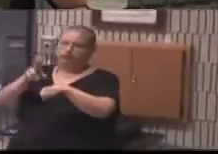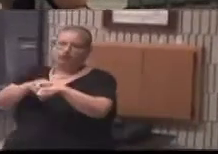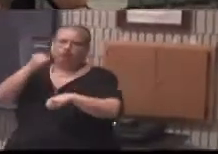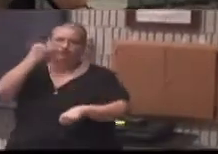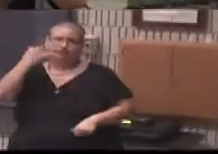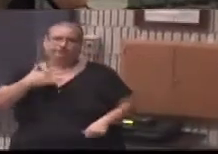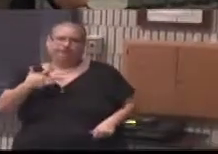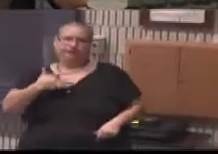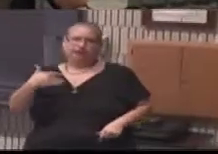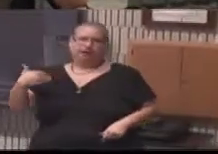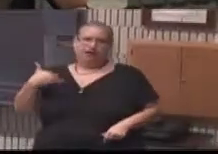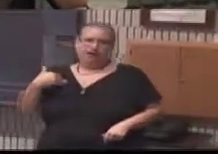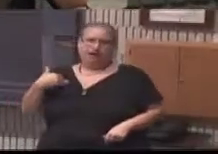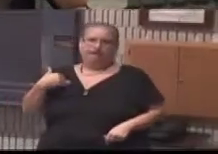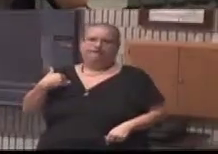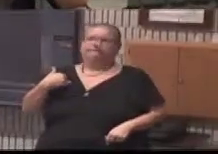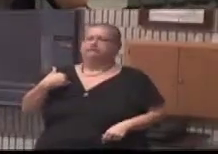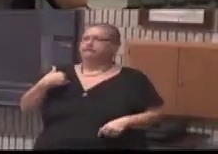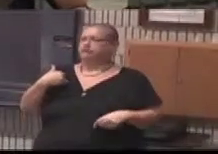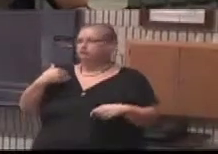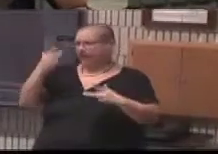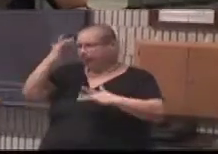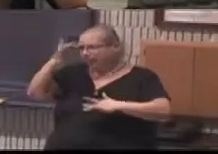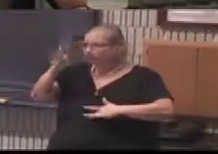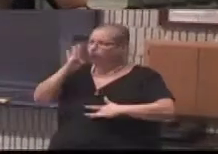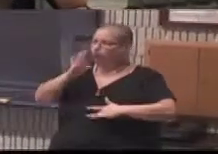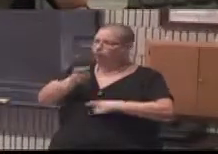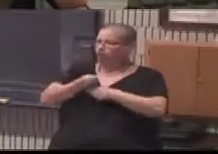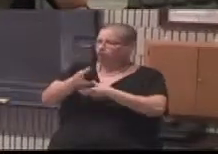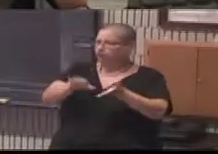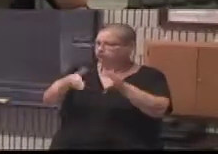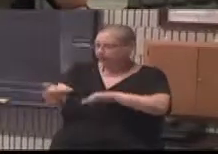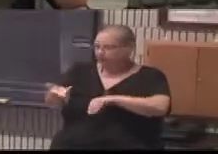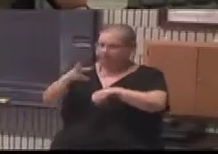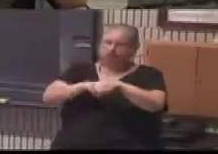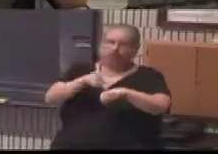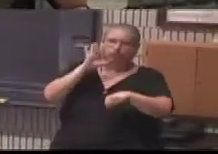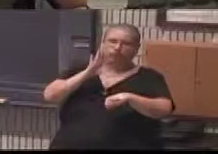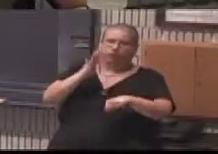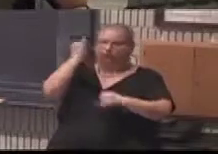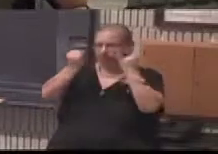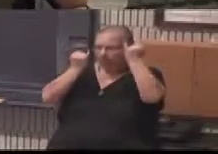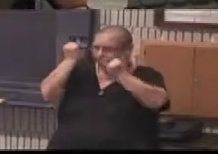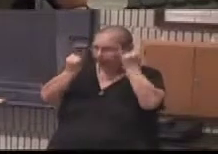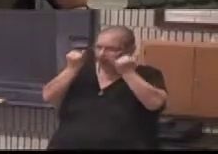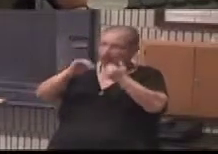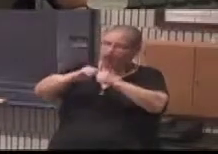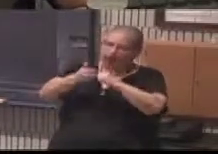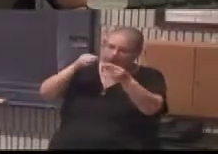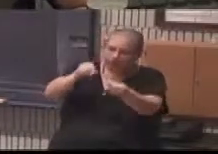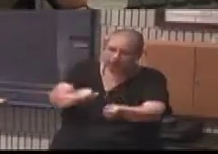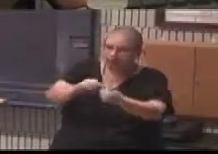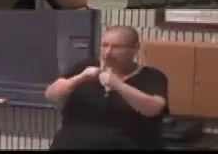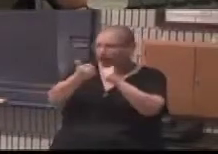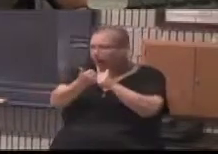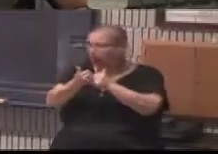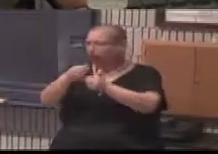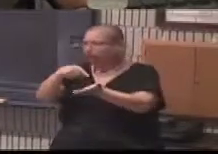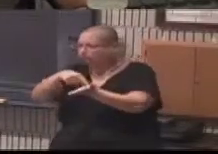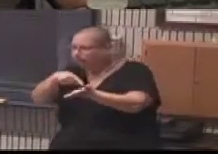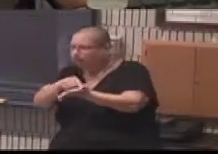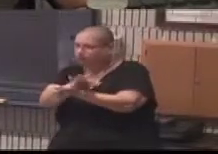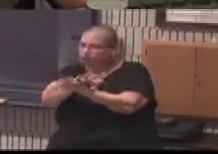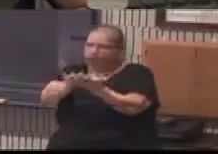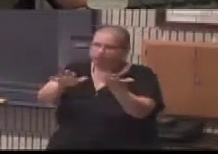illness, I'm depressed, or I'm nervous, or I'm worried who's paying for this, or how is my family taking care of that. It's more than it's just that you're